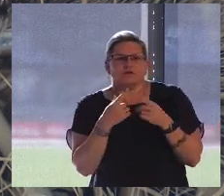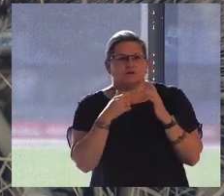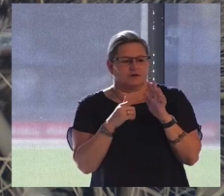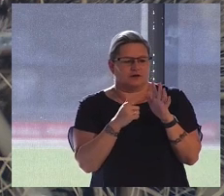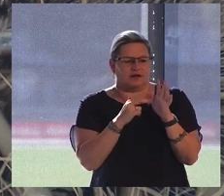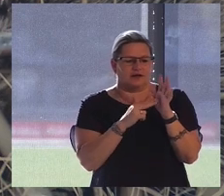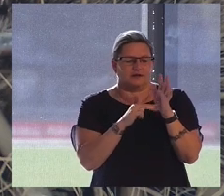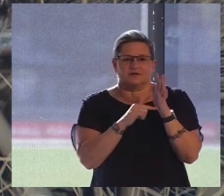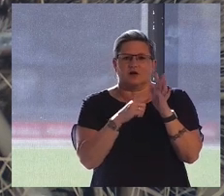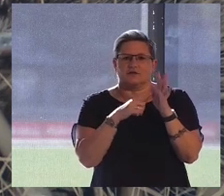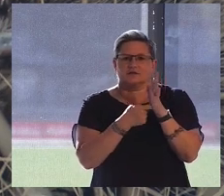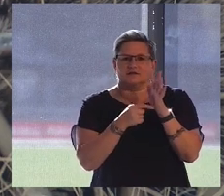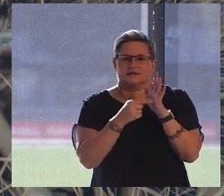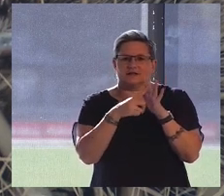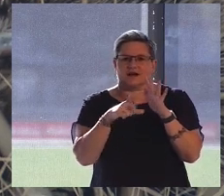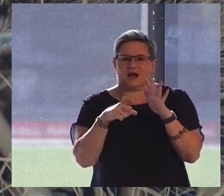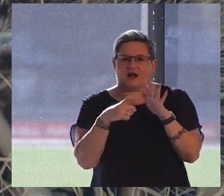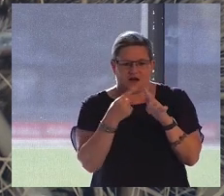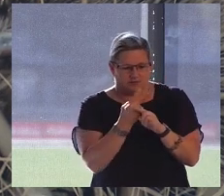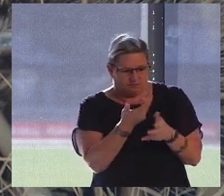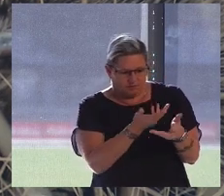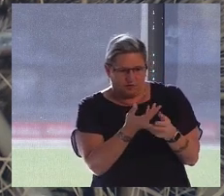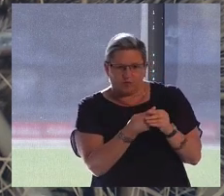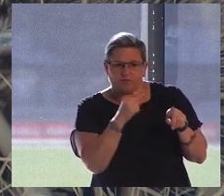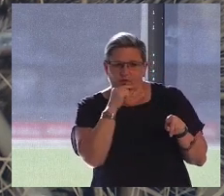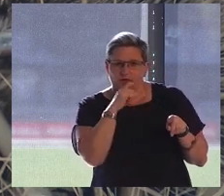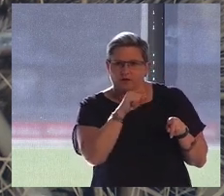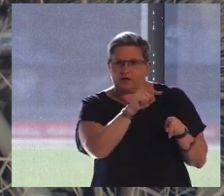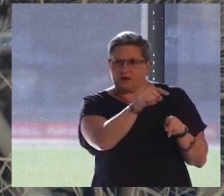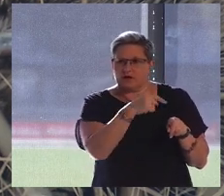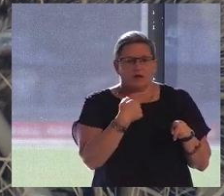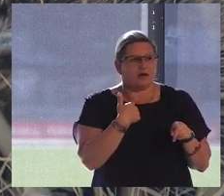with his son, who said, "Dad, I'll vote for you, but only if you clean up your act on the environment."